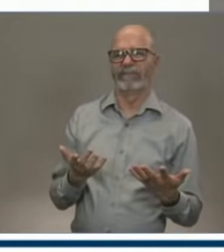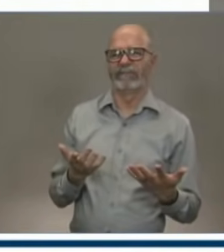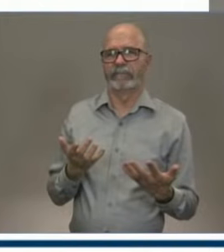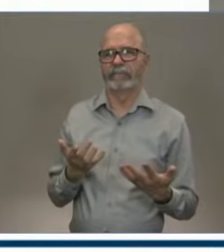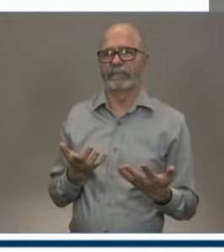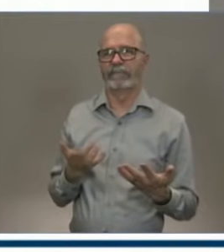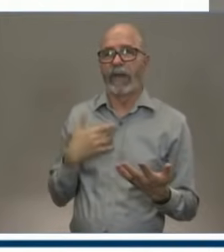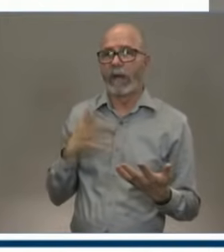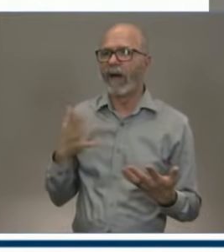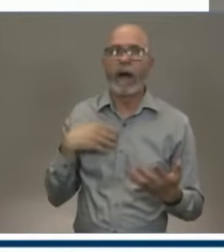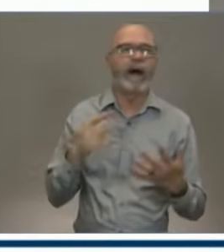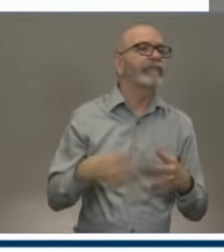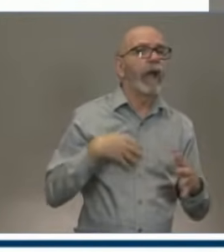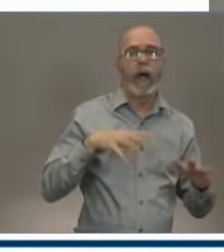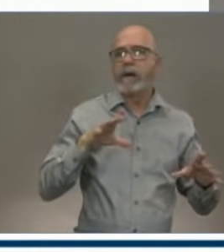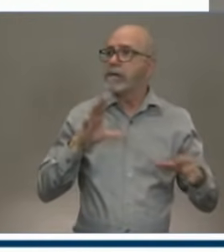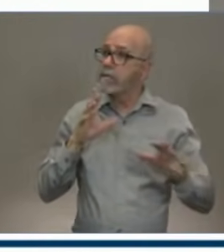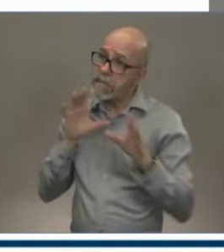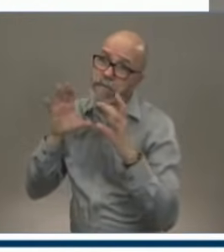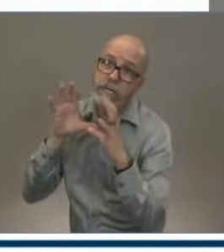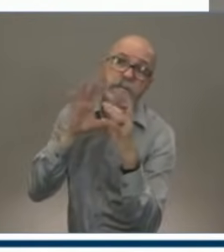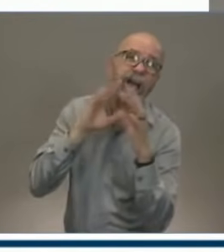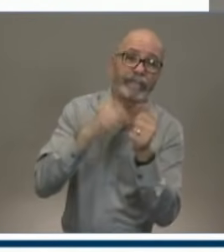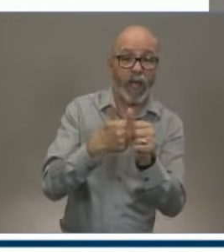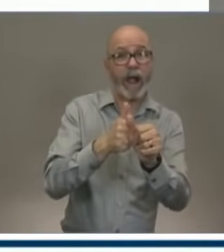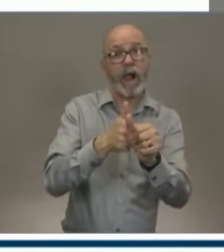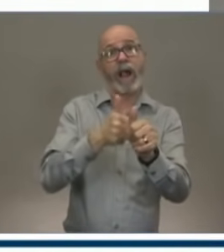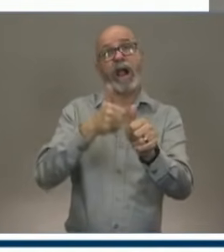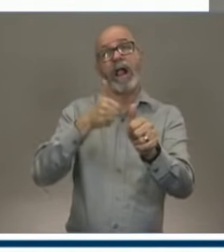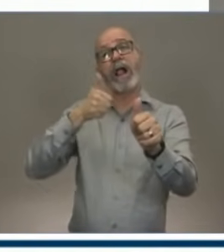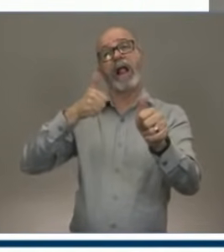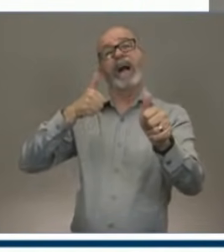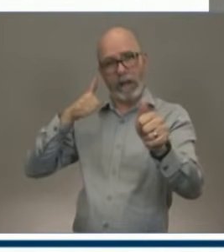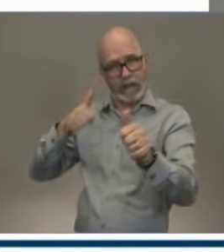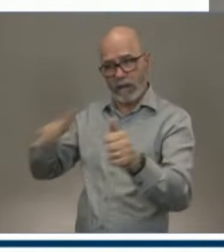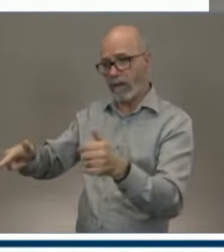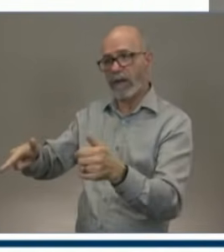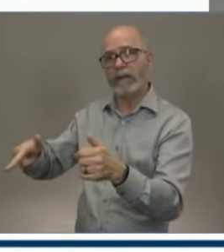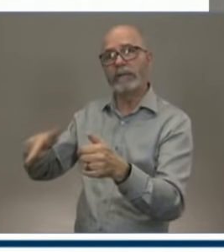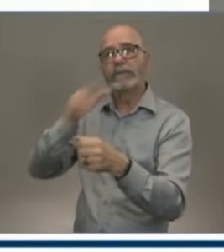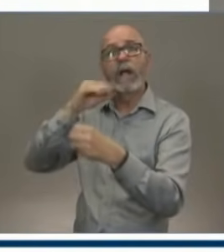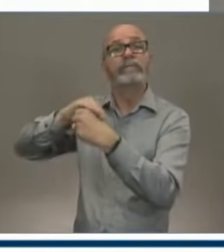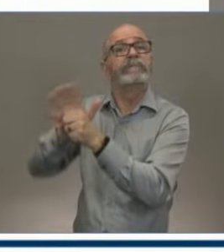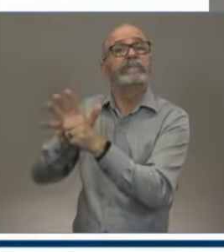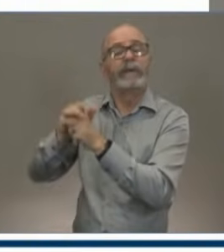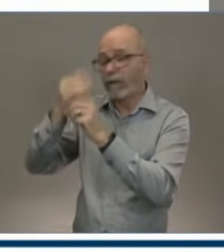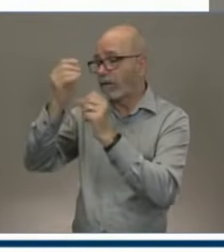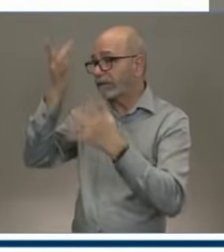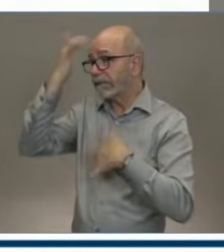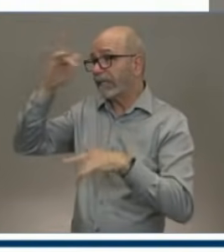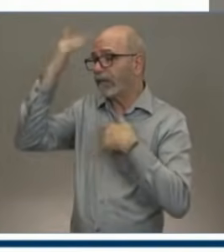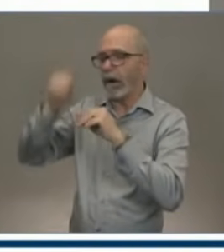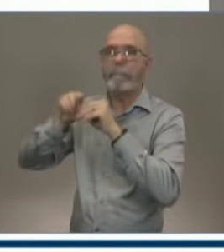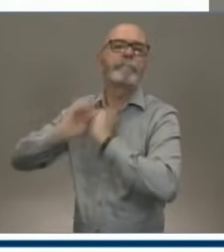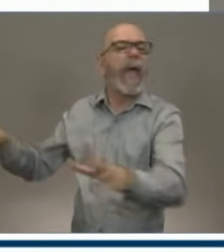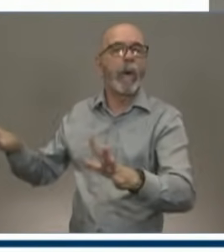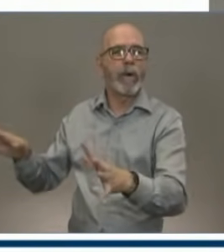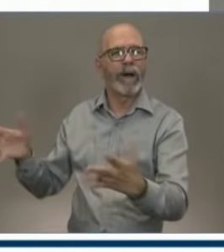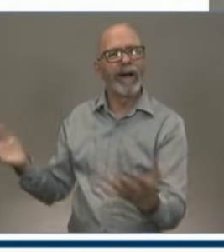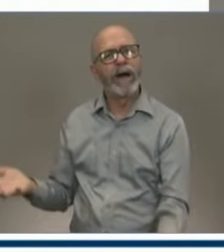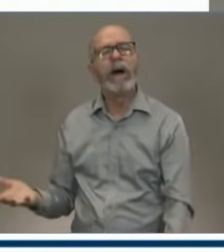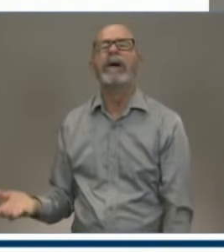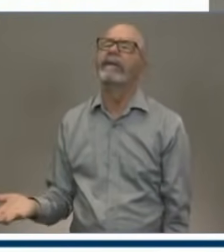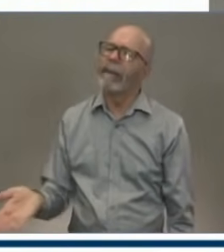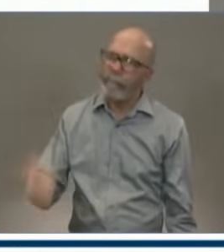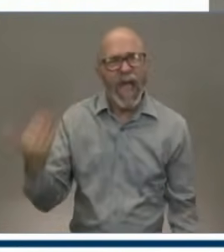spread in communities. I have to say I'm very disappointed by this news. By not following public health orders or